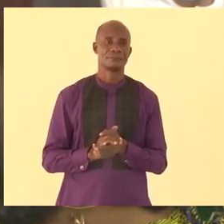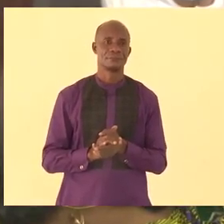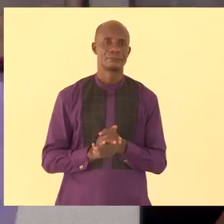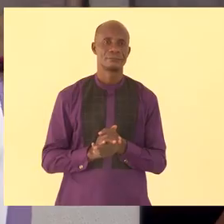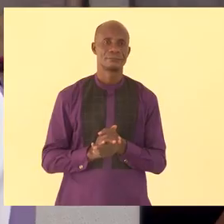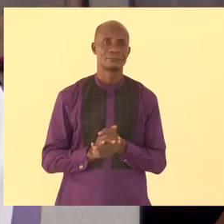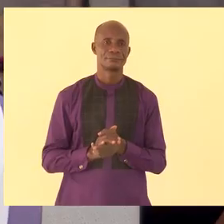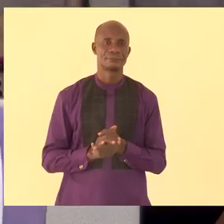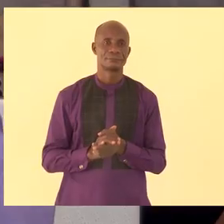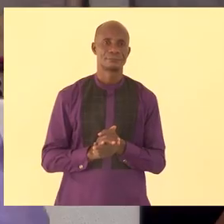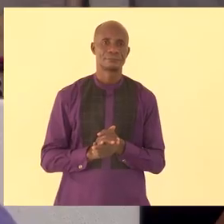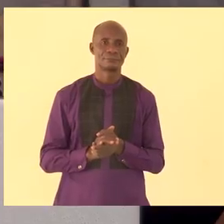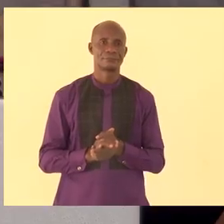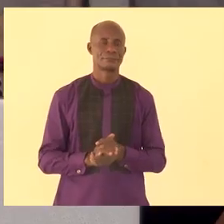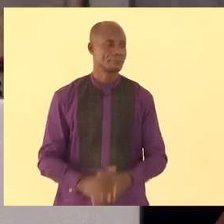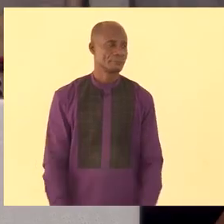Somebody is helping you.